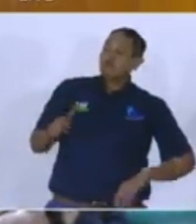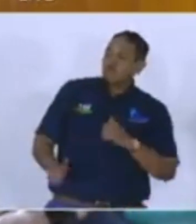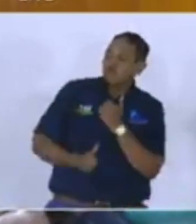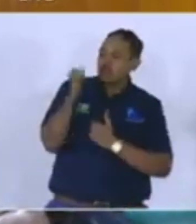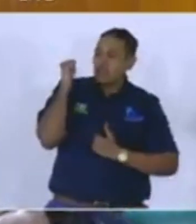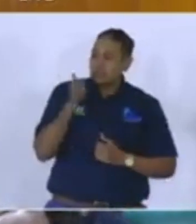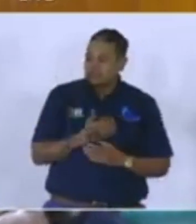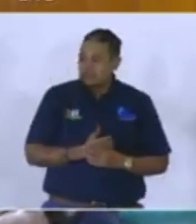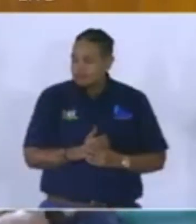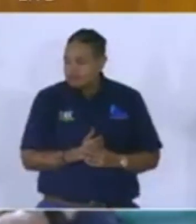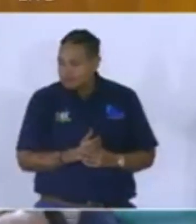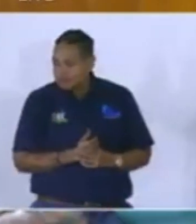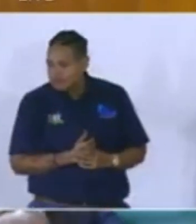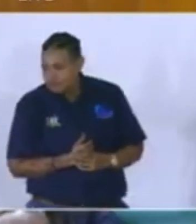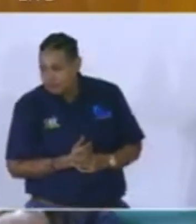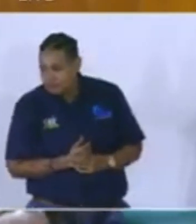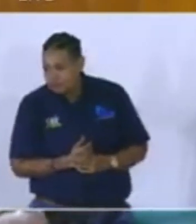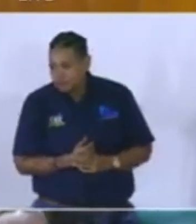Madam Speaker,